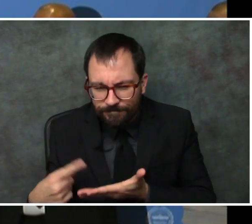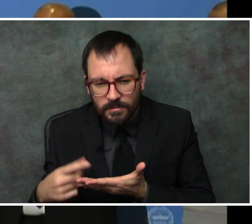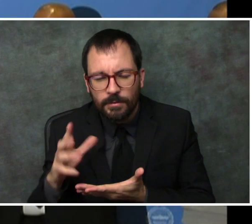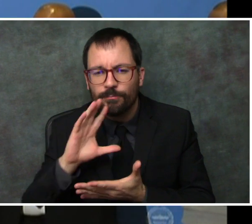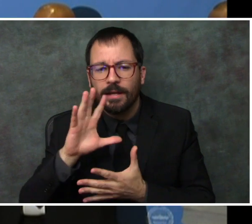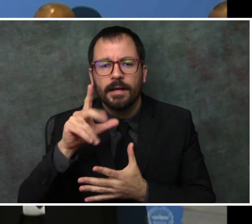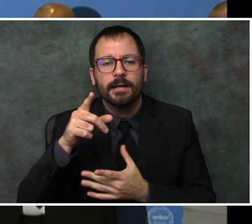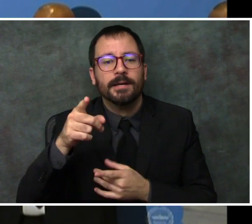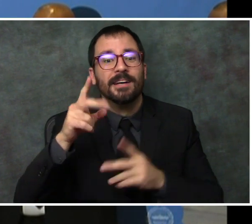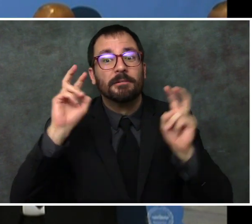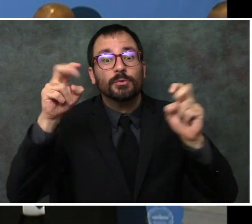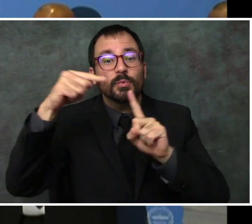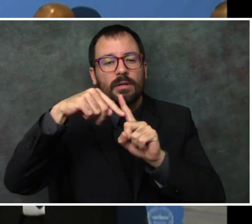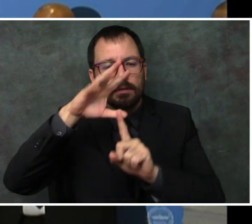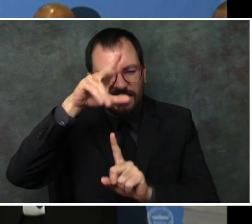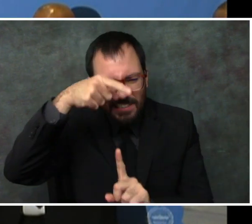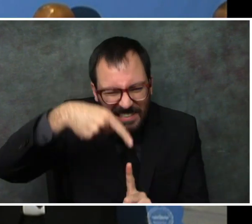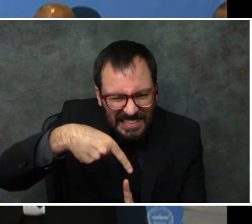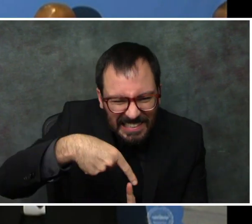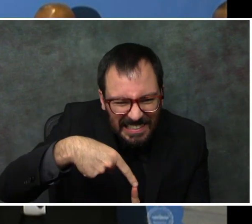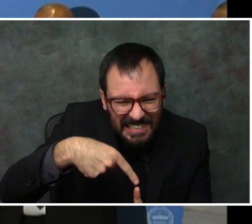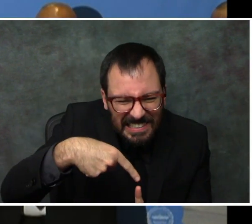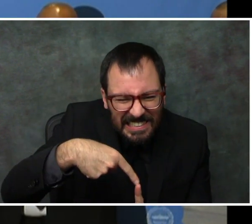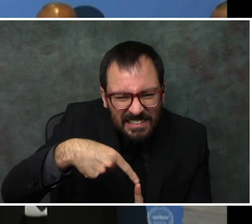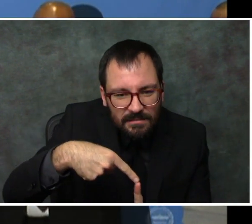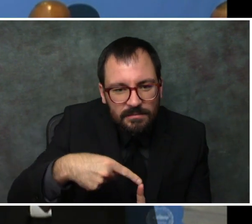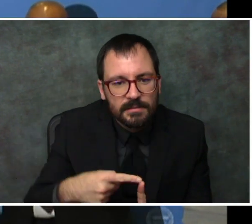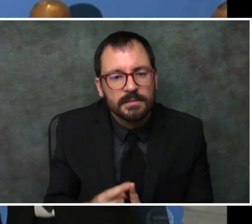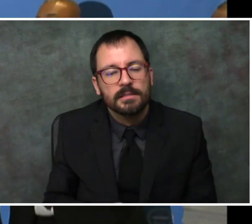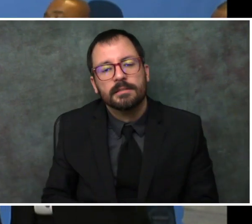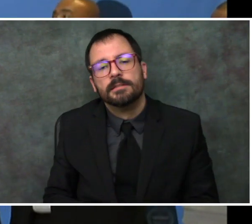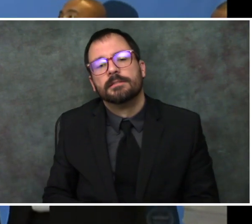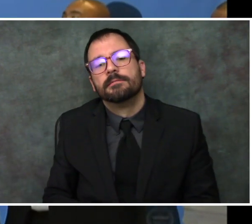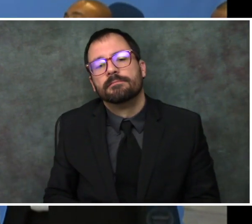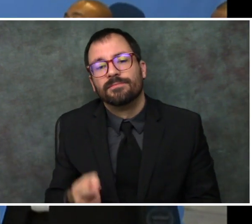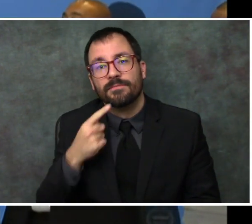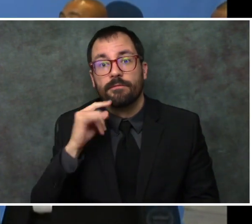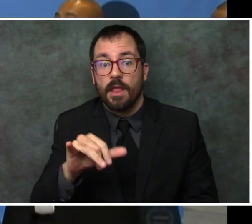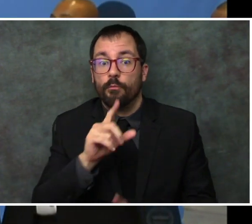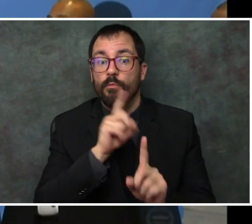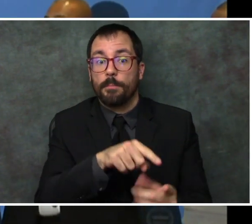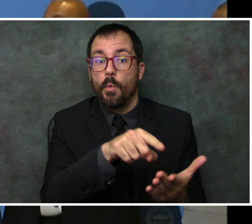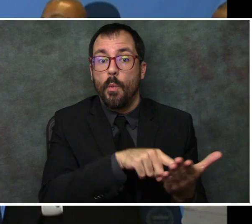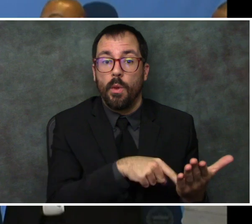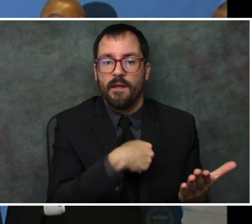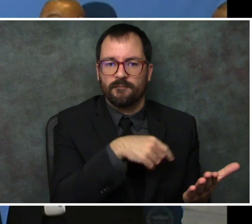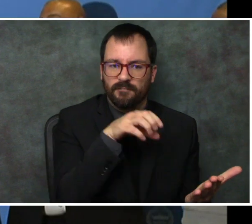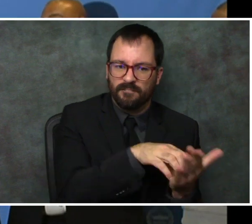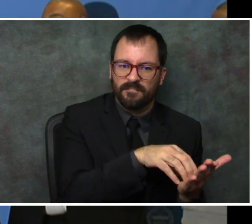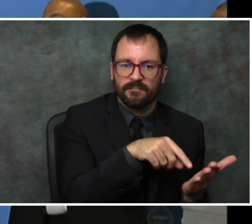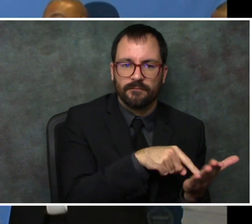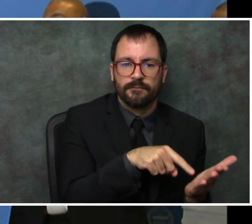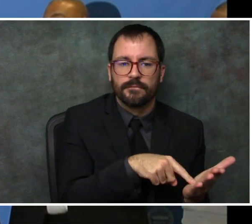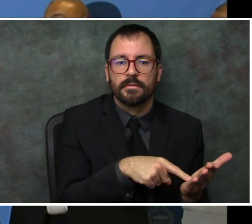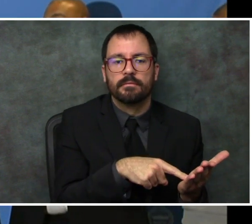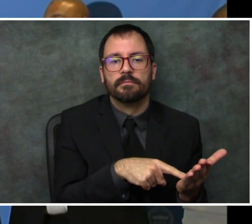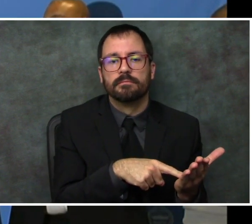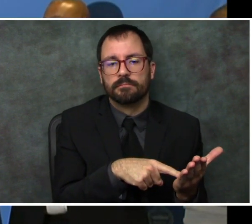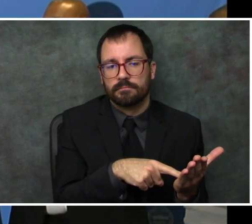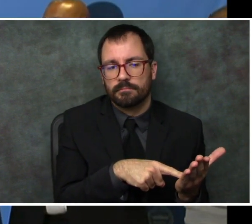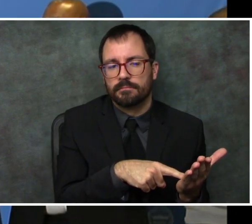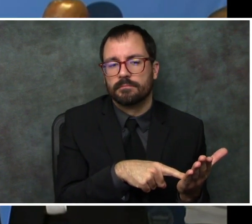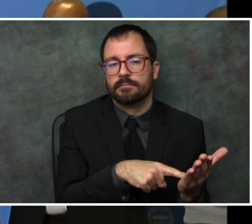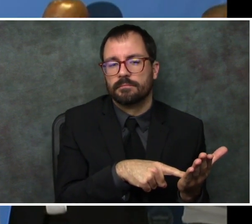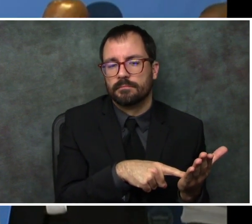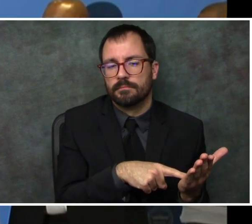there's a whole section here that gets to that as far as disciplined officers and transparency. And I think one of the issues in the past